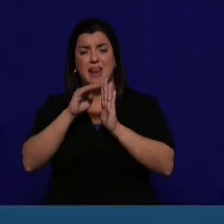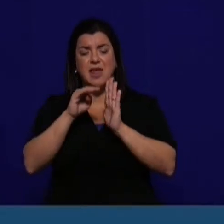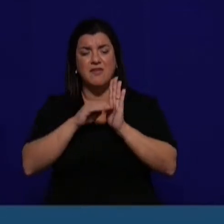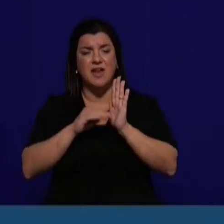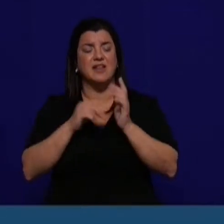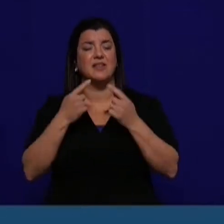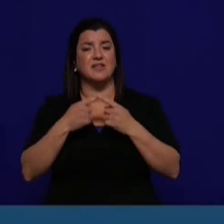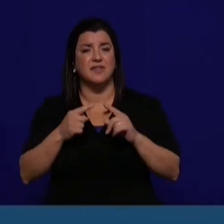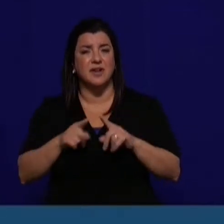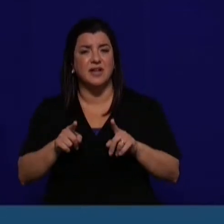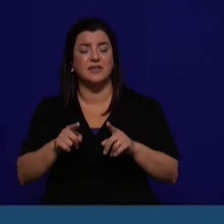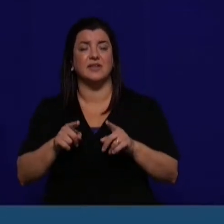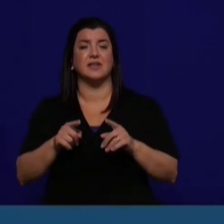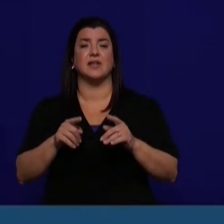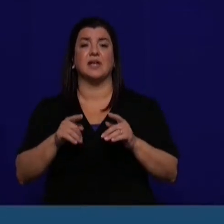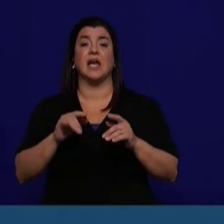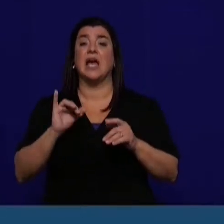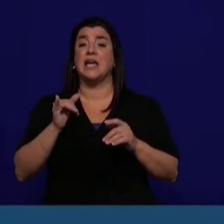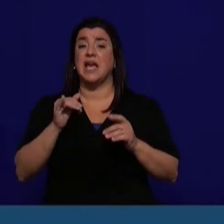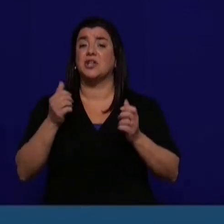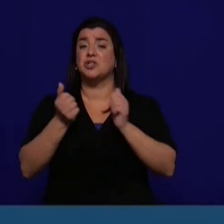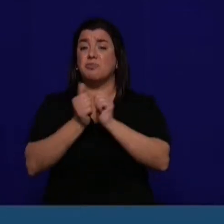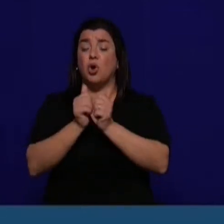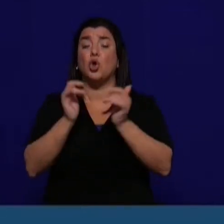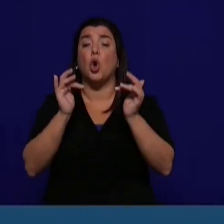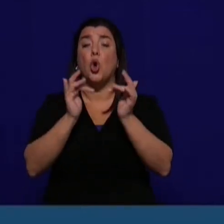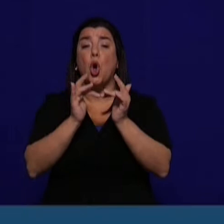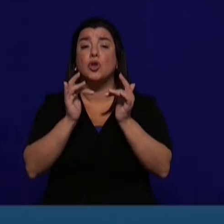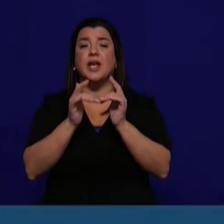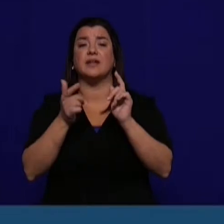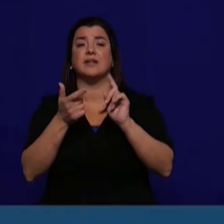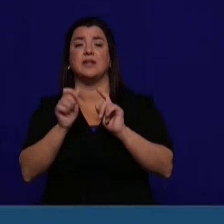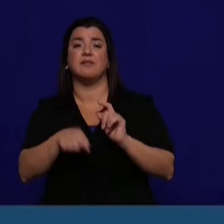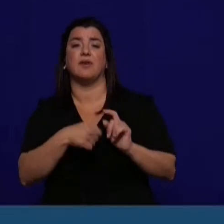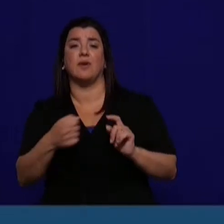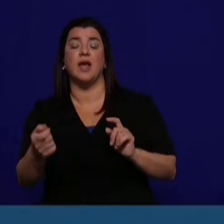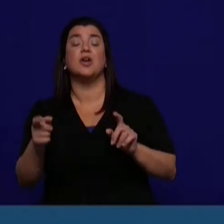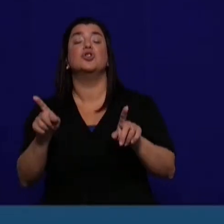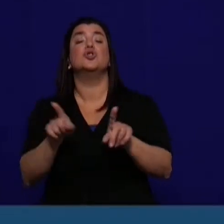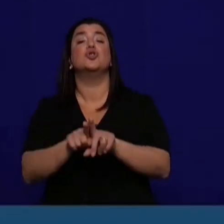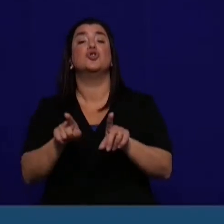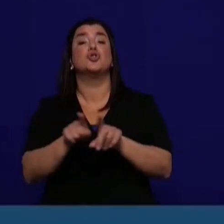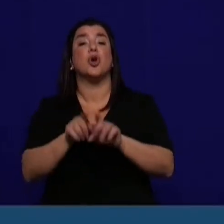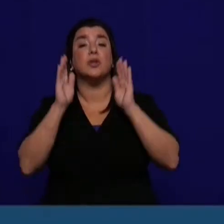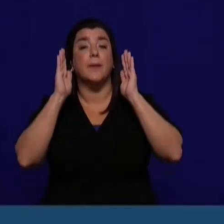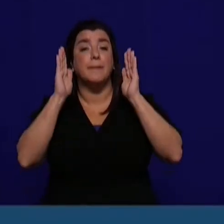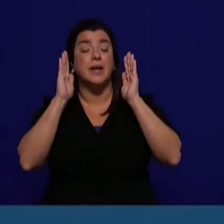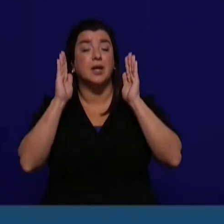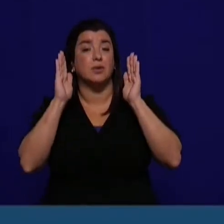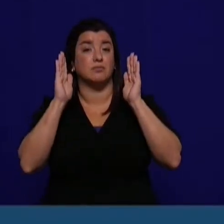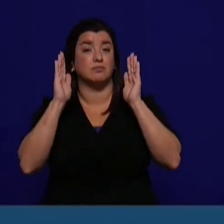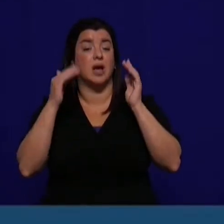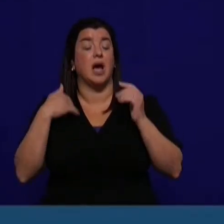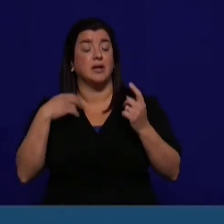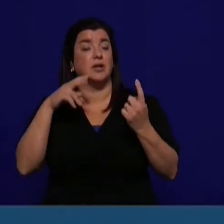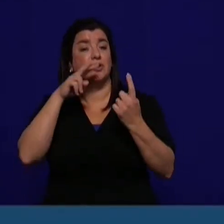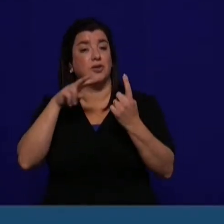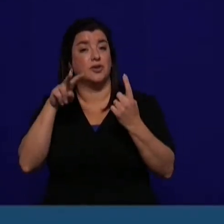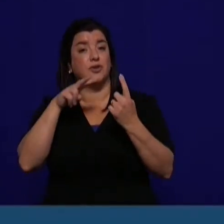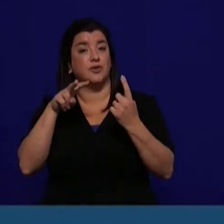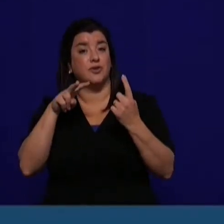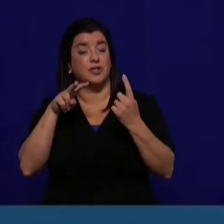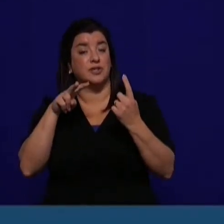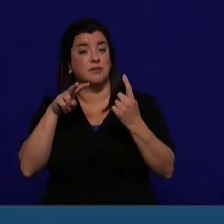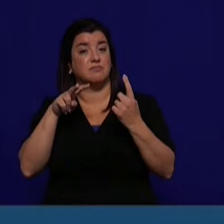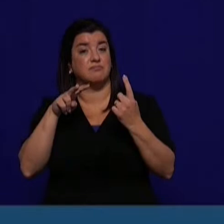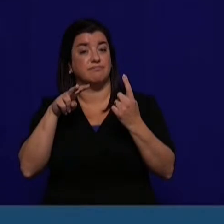huwa non-contact sport kif ukoll li għandek il-contact sport dawn ukoll ġew klassifikati skont ir-risk assessment li għandna. U skont ir-risk